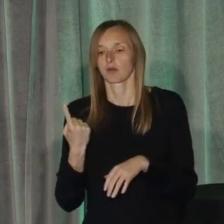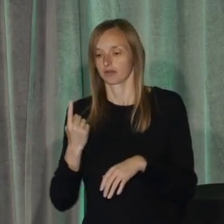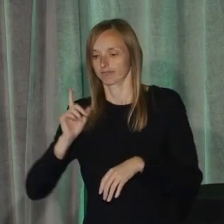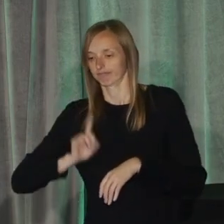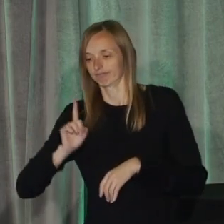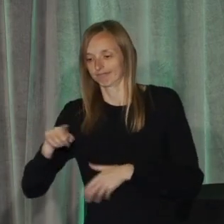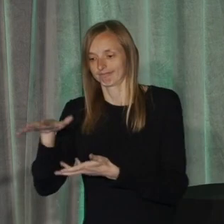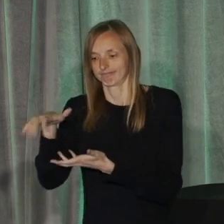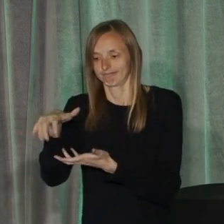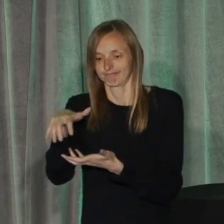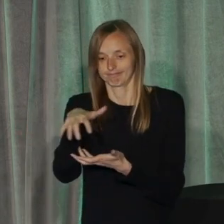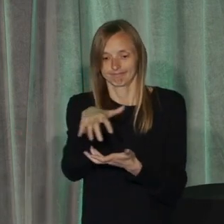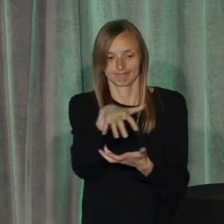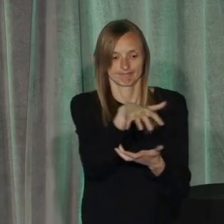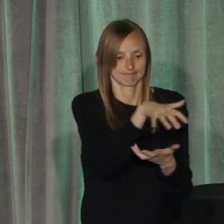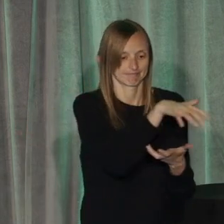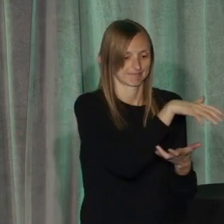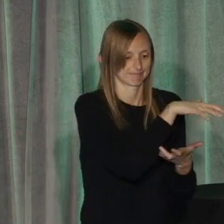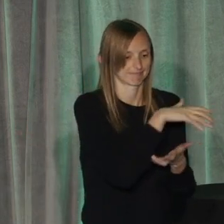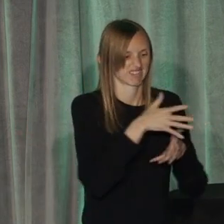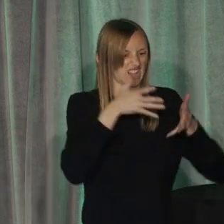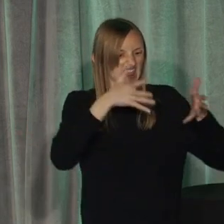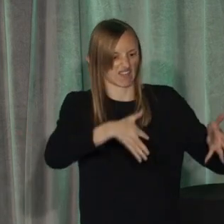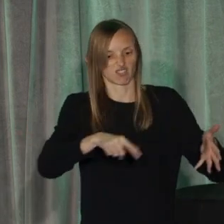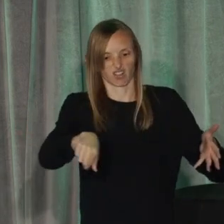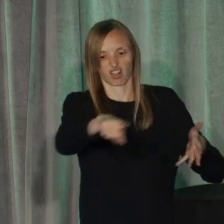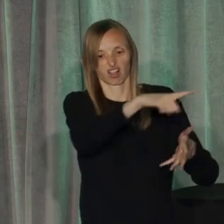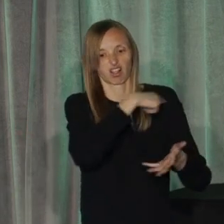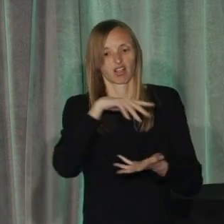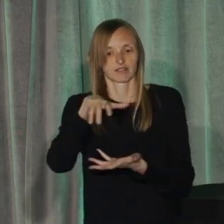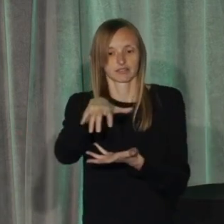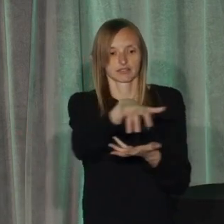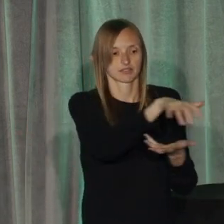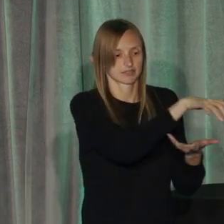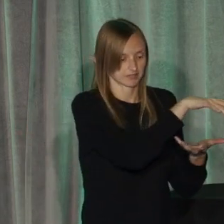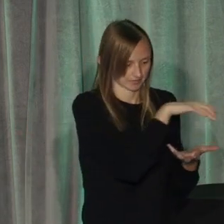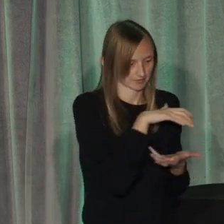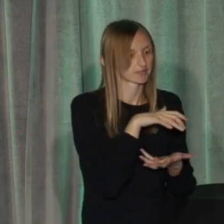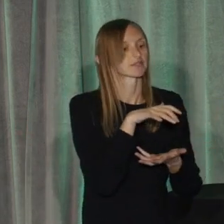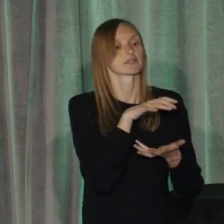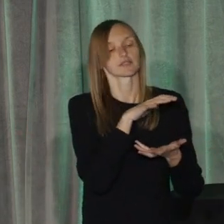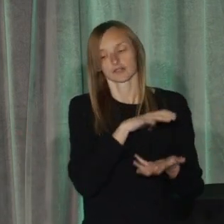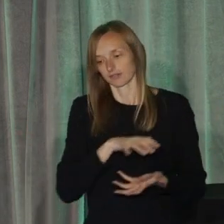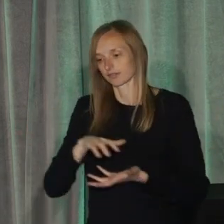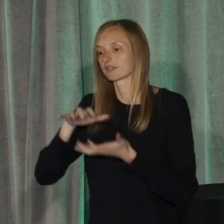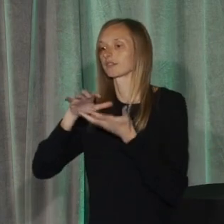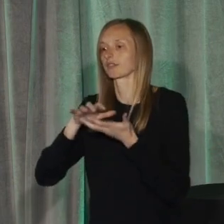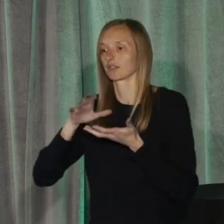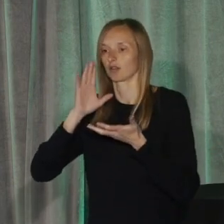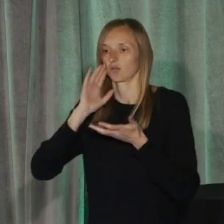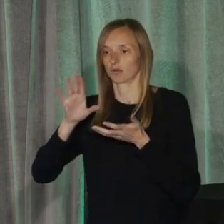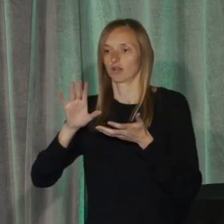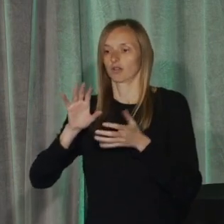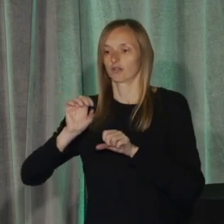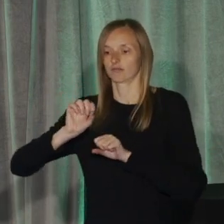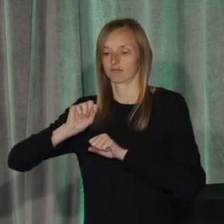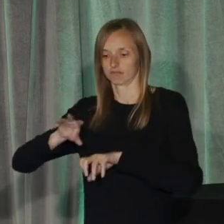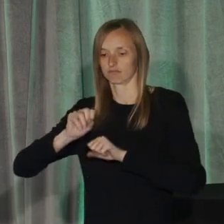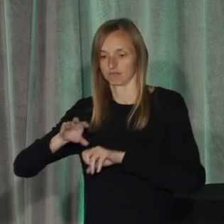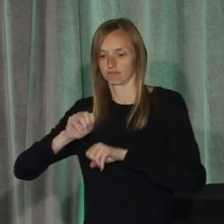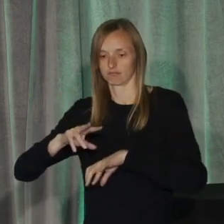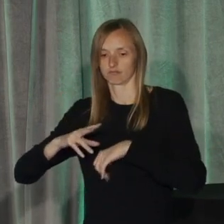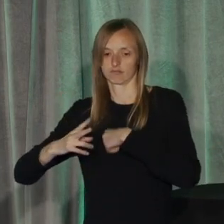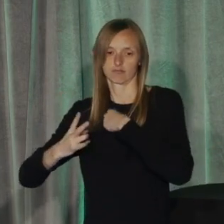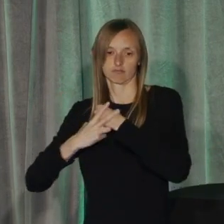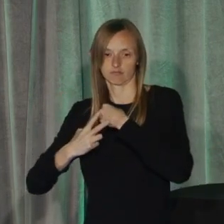collect those leftover charcoals, and then after we collect it, and then we put it in the place where we'll be breeding our